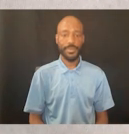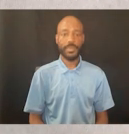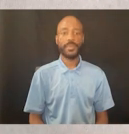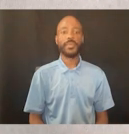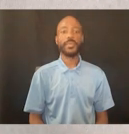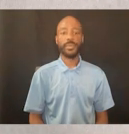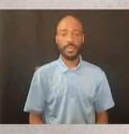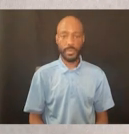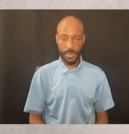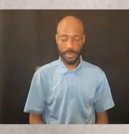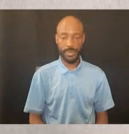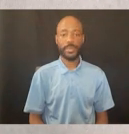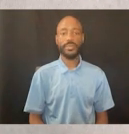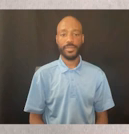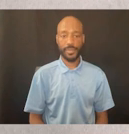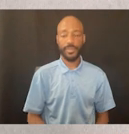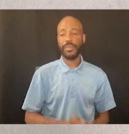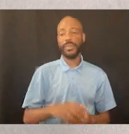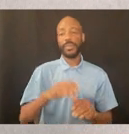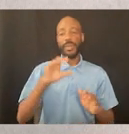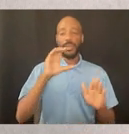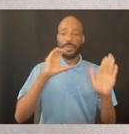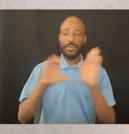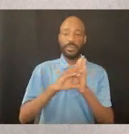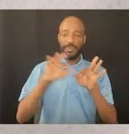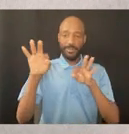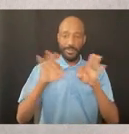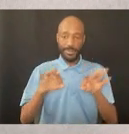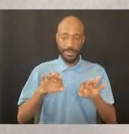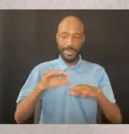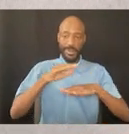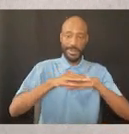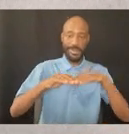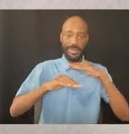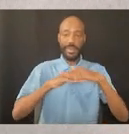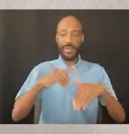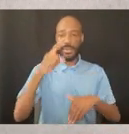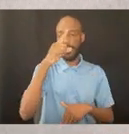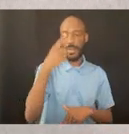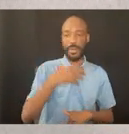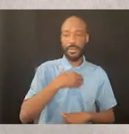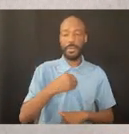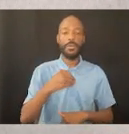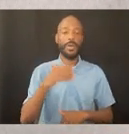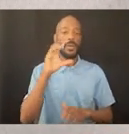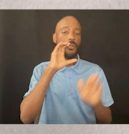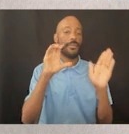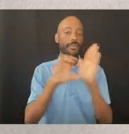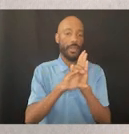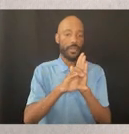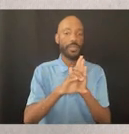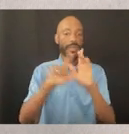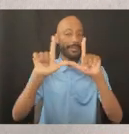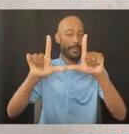The description of this piece is a layered black and white photo of an eye tightly framed by the upper image of a